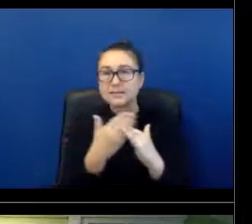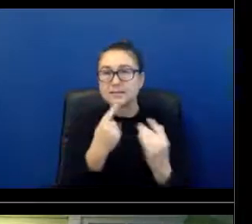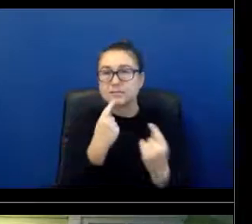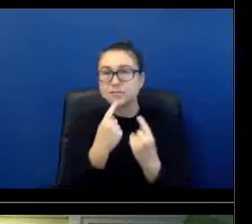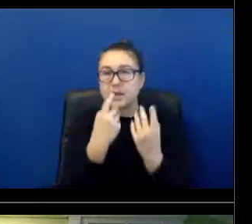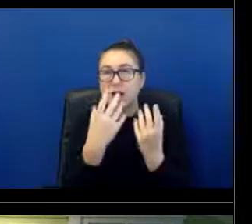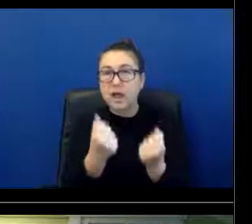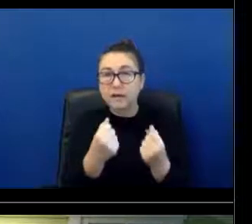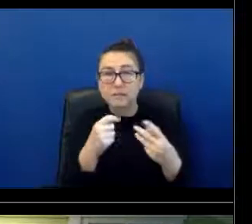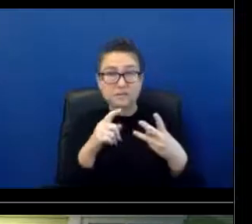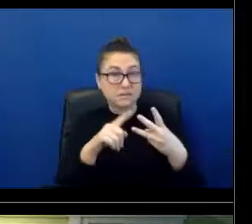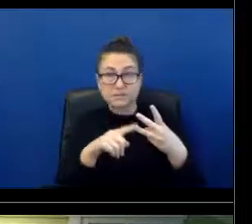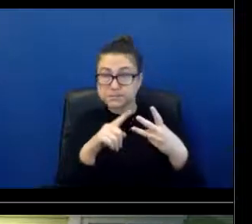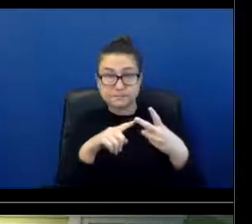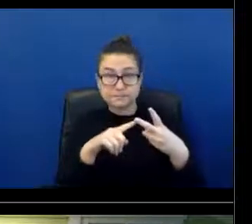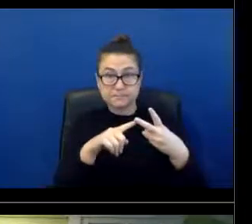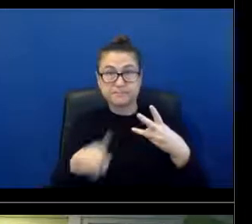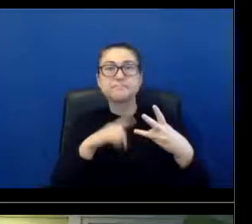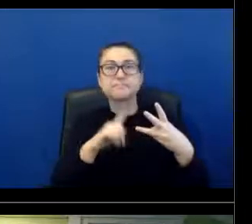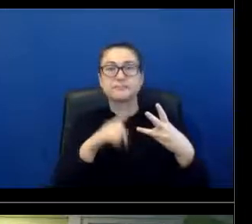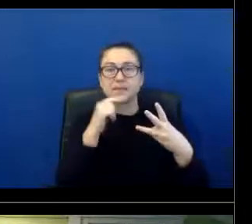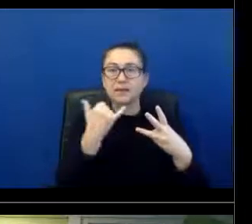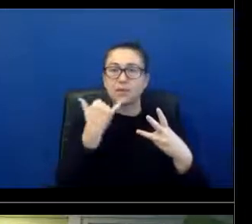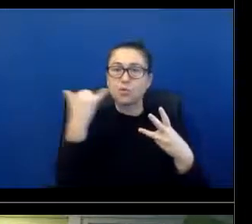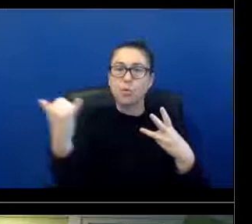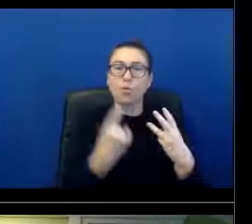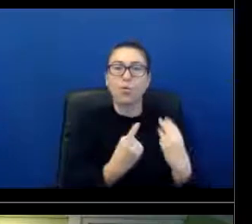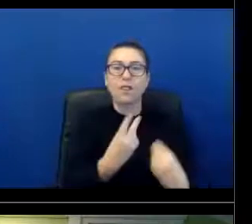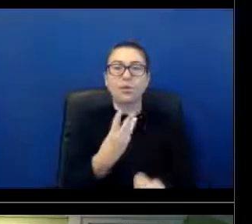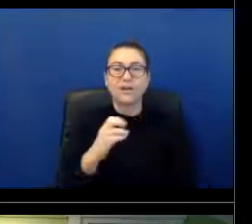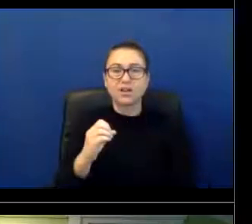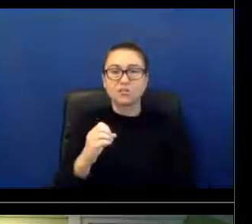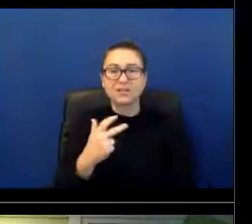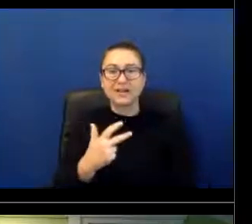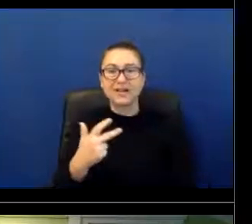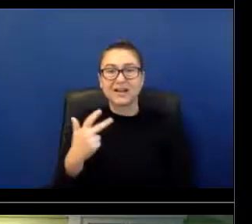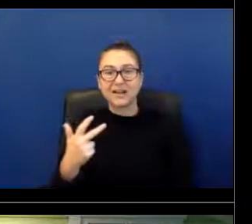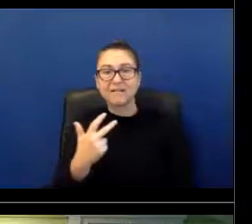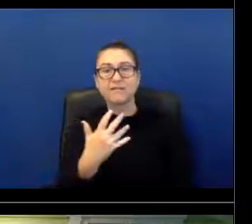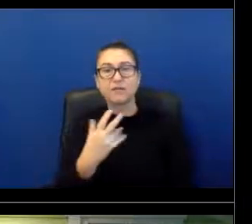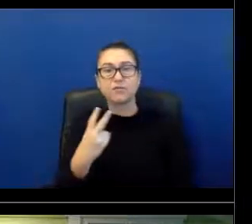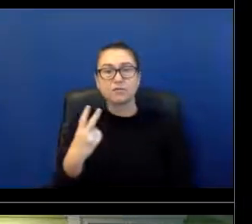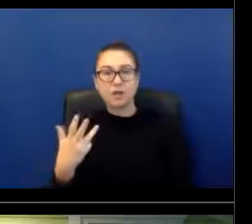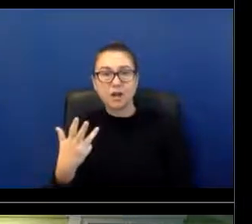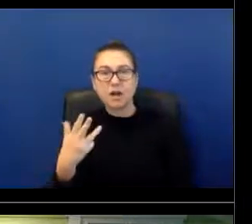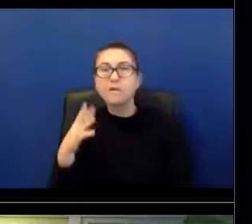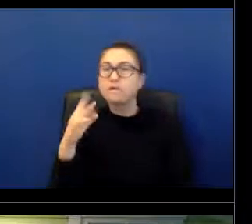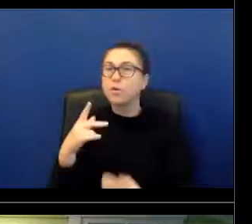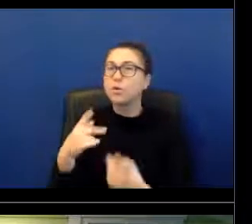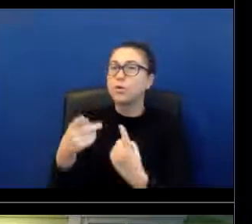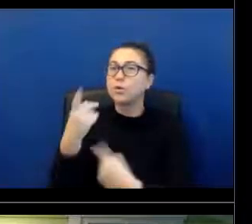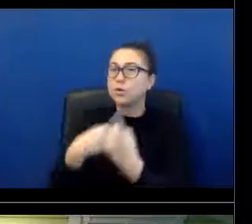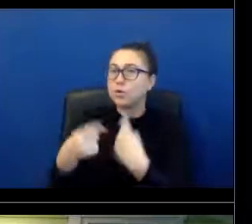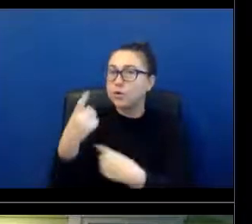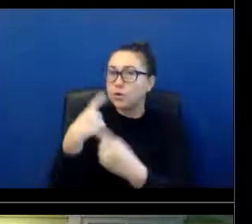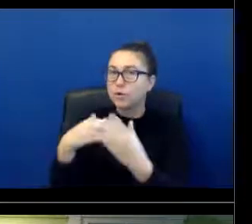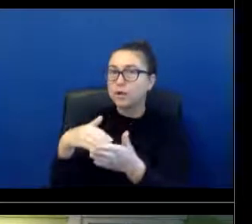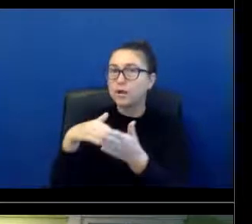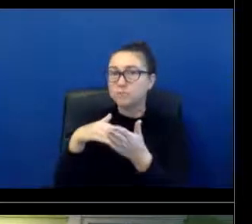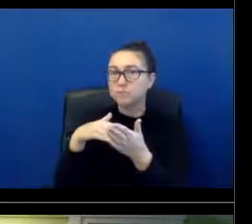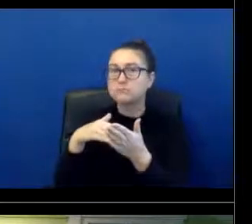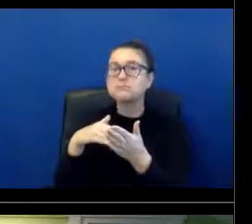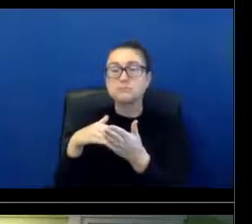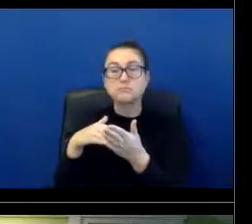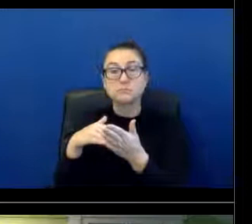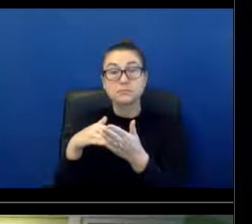call LawAccess for free legal help. So now, Kerry, we're going to have a look at the guided pathway for Frank, aren't